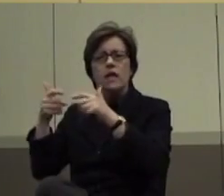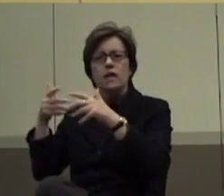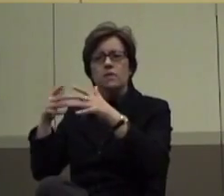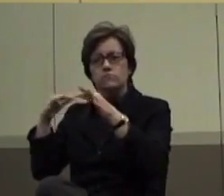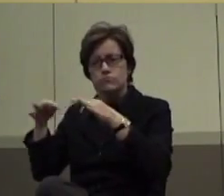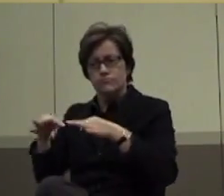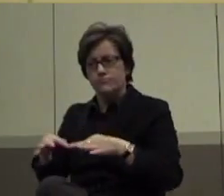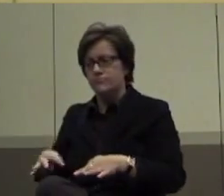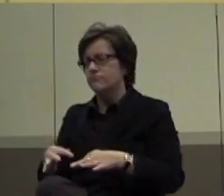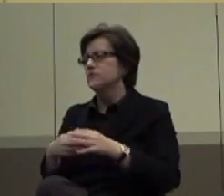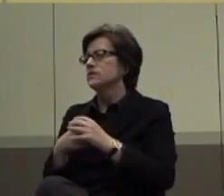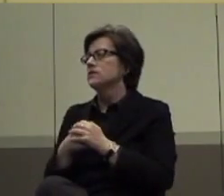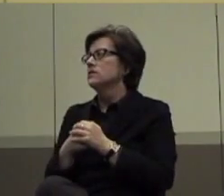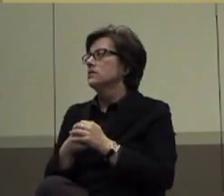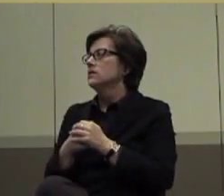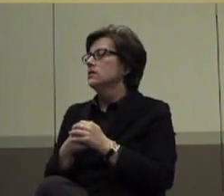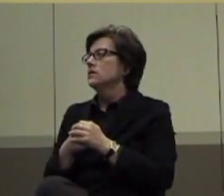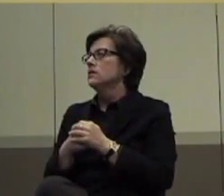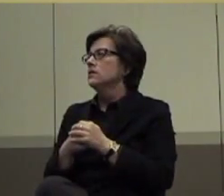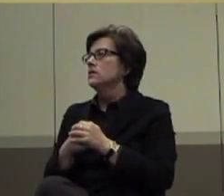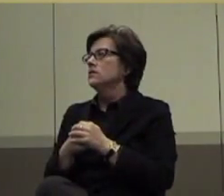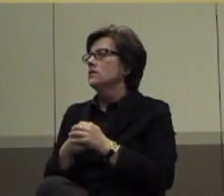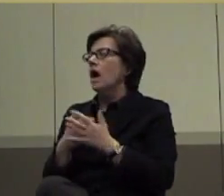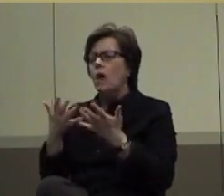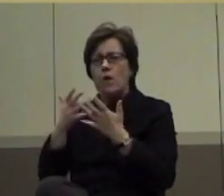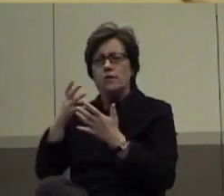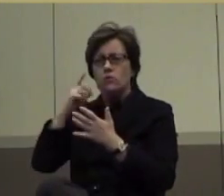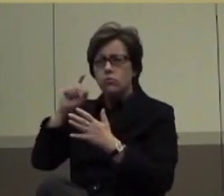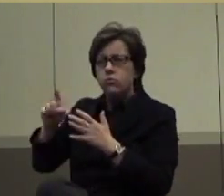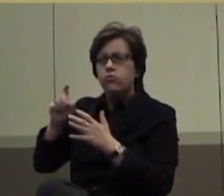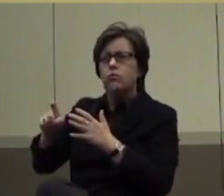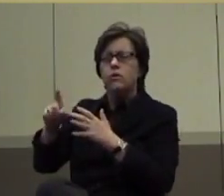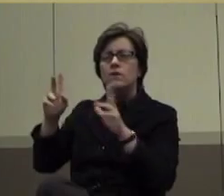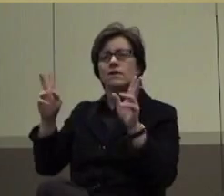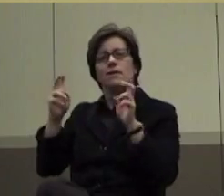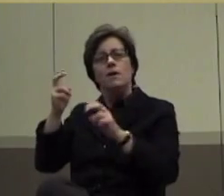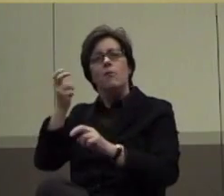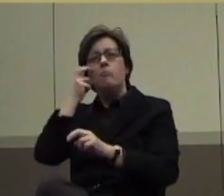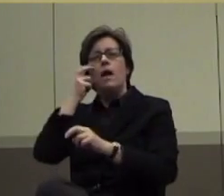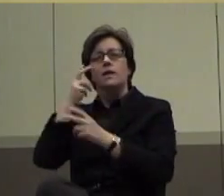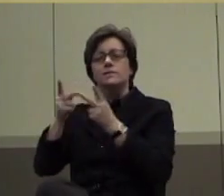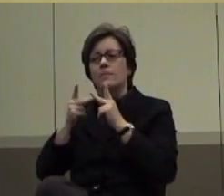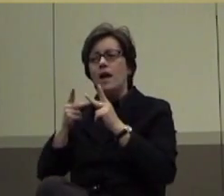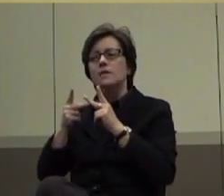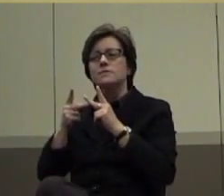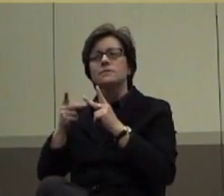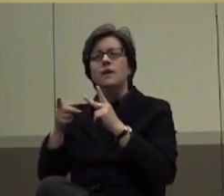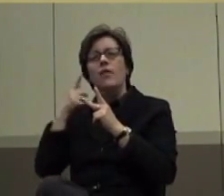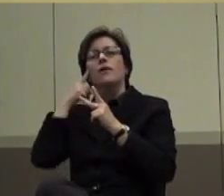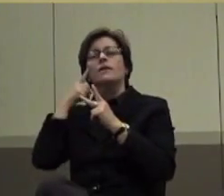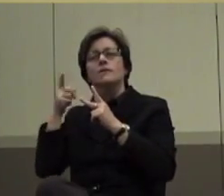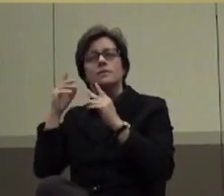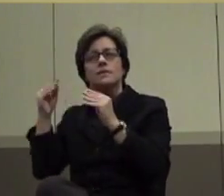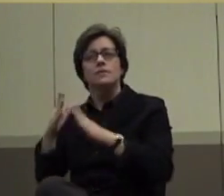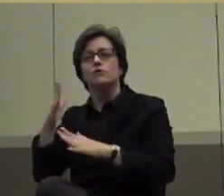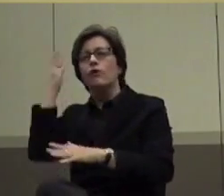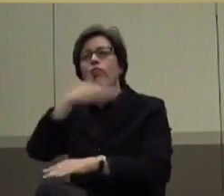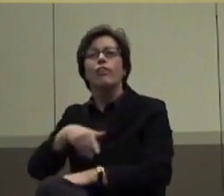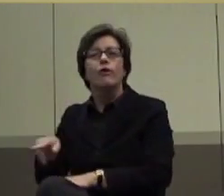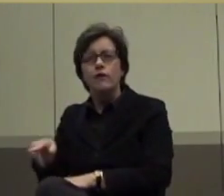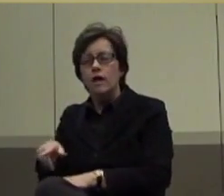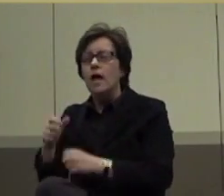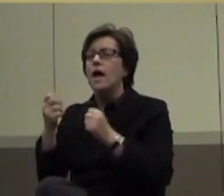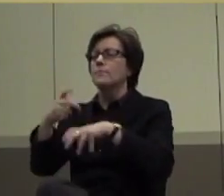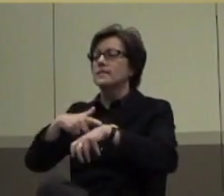I want to identify blind spots the teacher may have. And how many of you, when you've gone and taken data, and you sit down and you talk with a teacher,